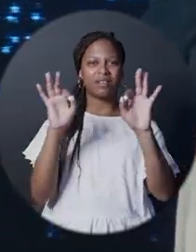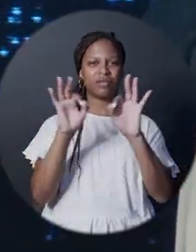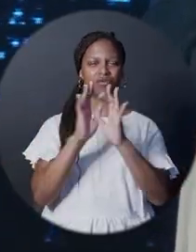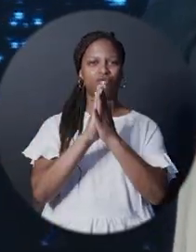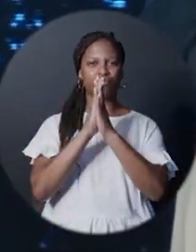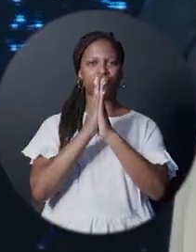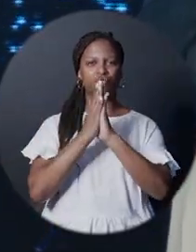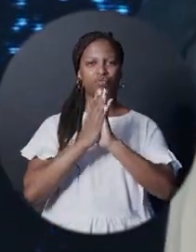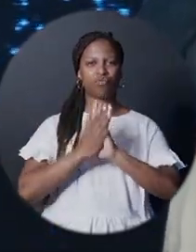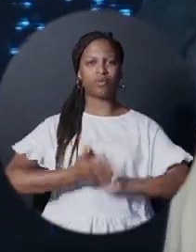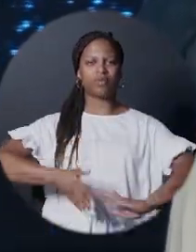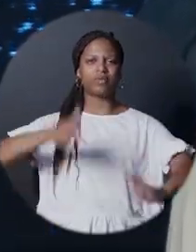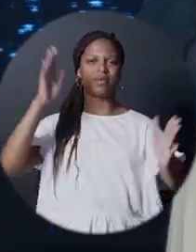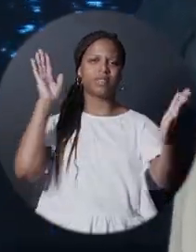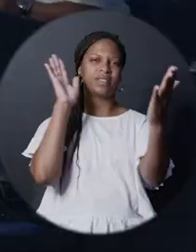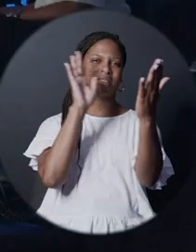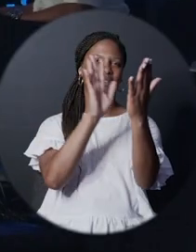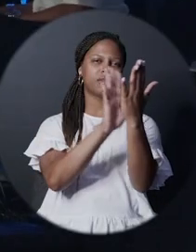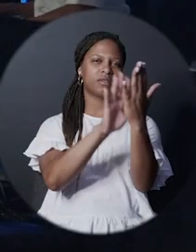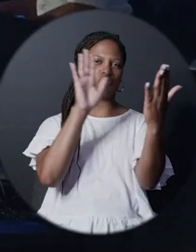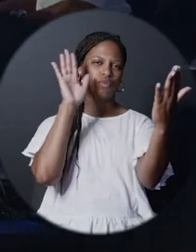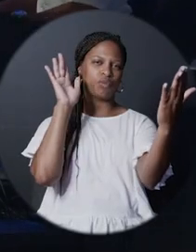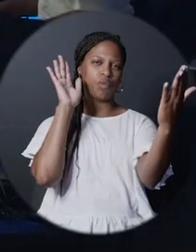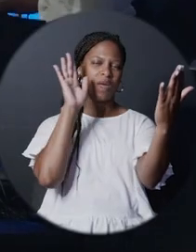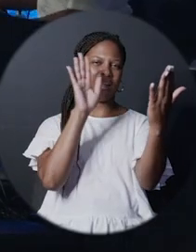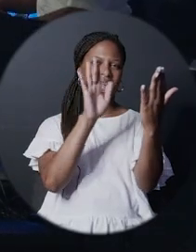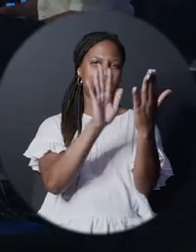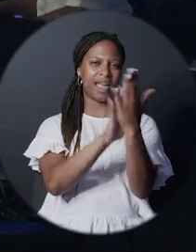Savior. He's worthy